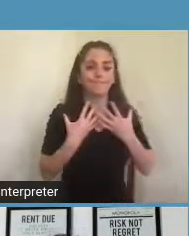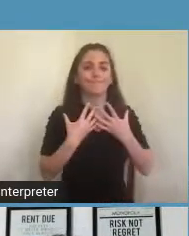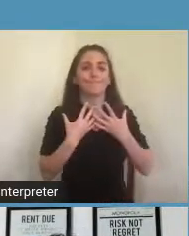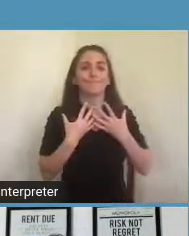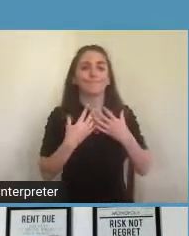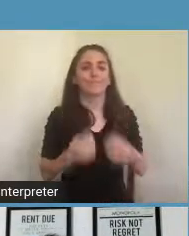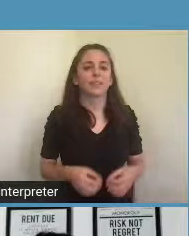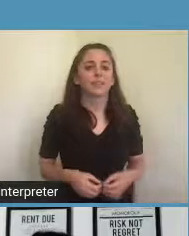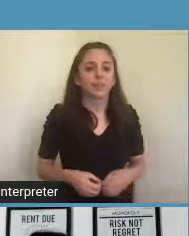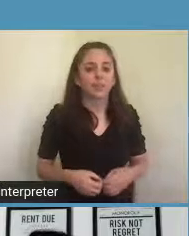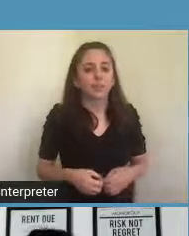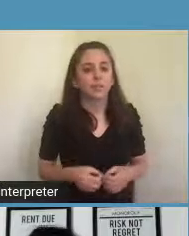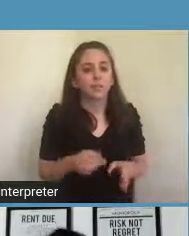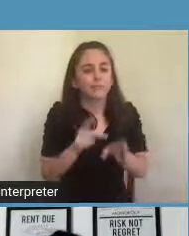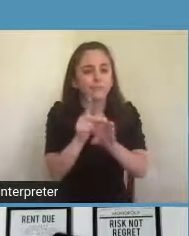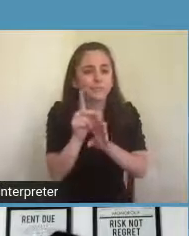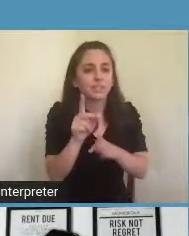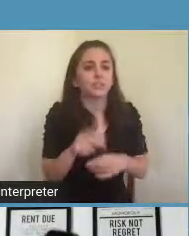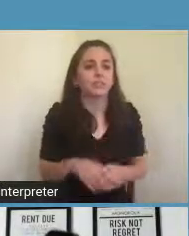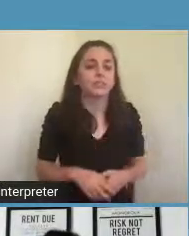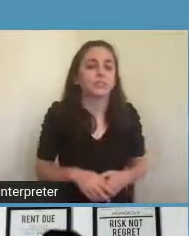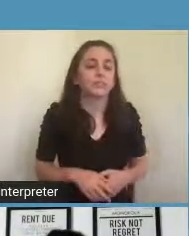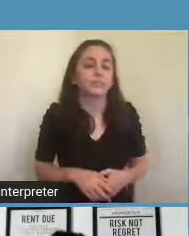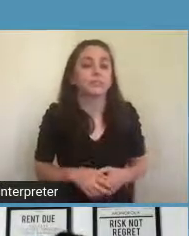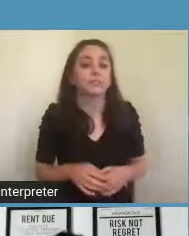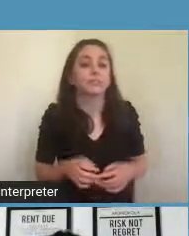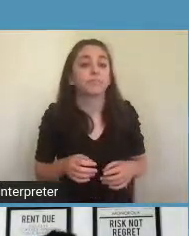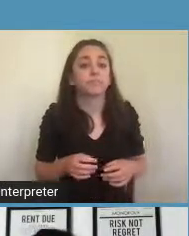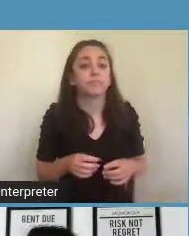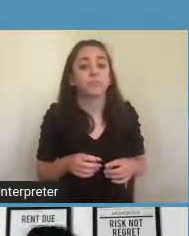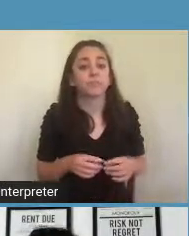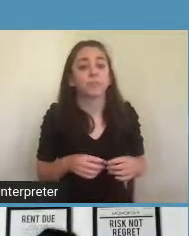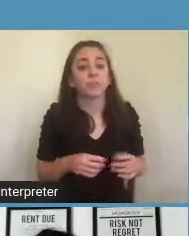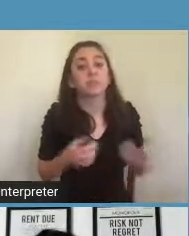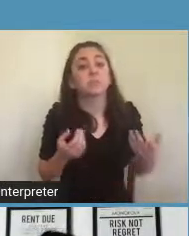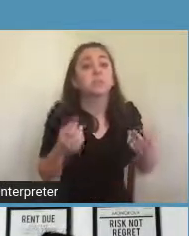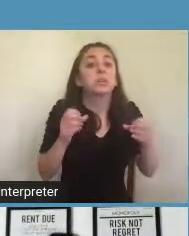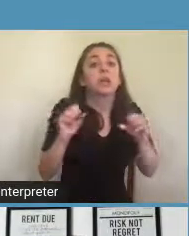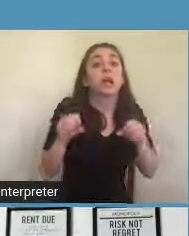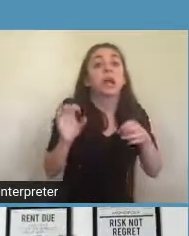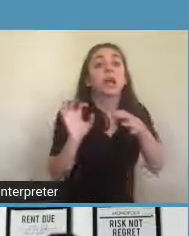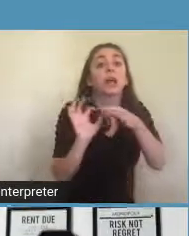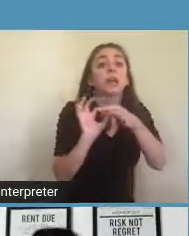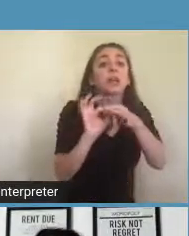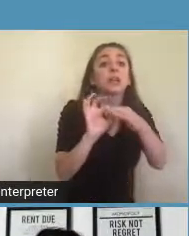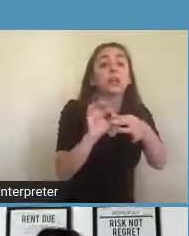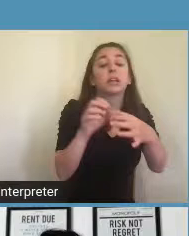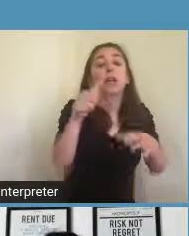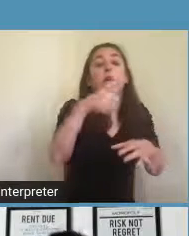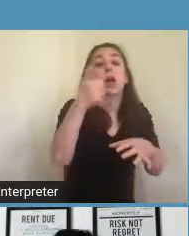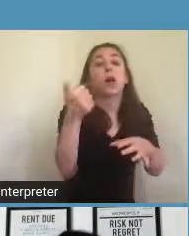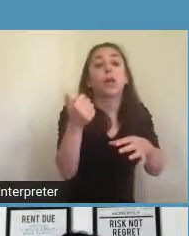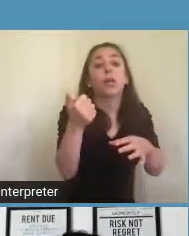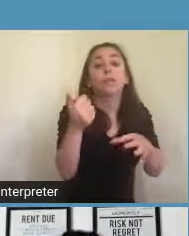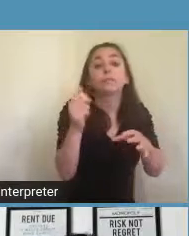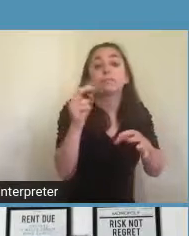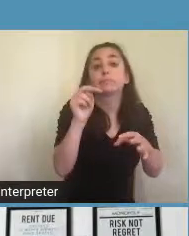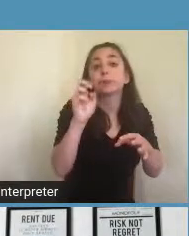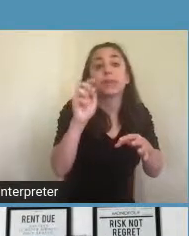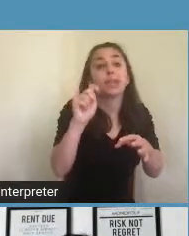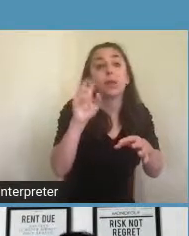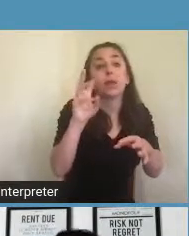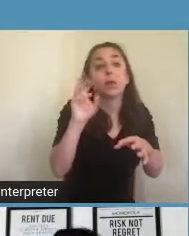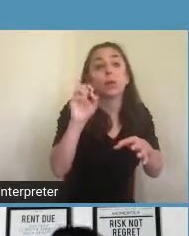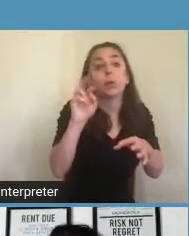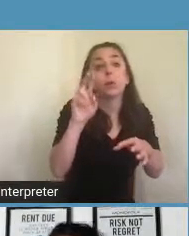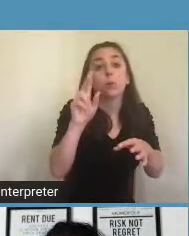Because once again, they could either be a connection to a potential another micro influencer with their own network who can again